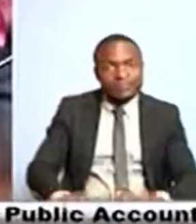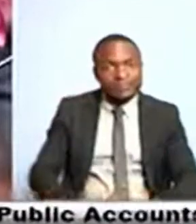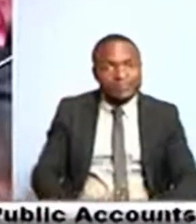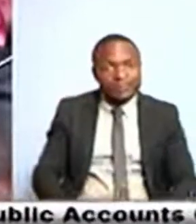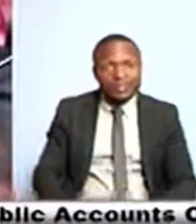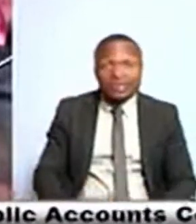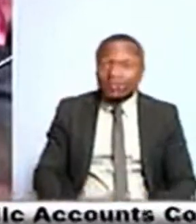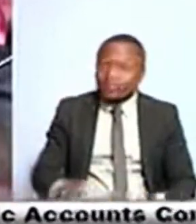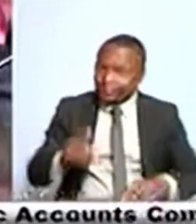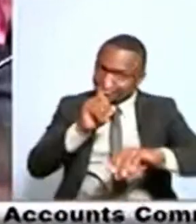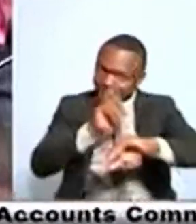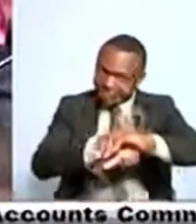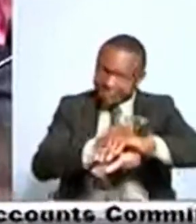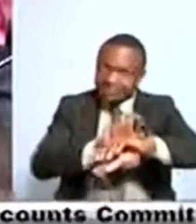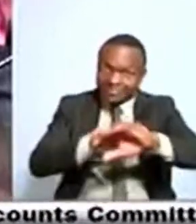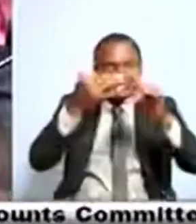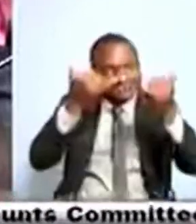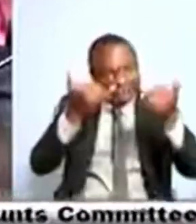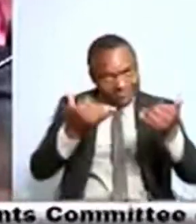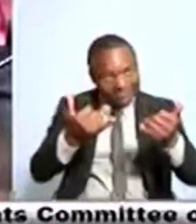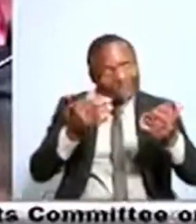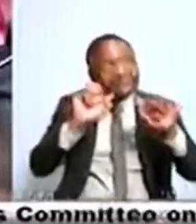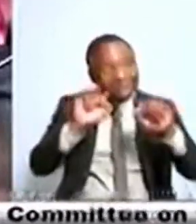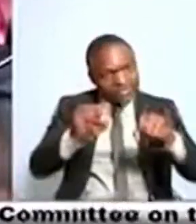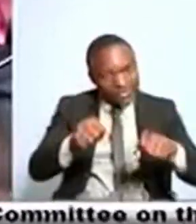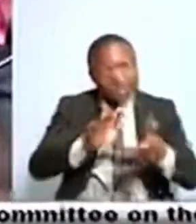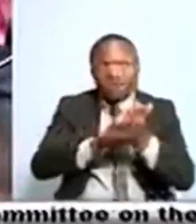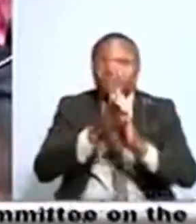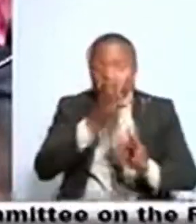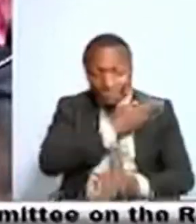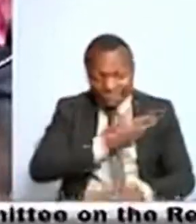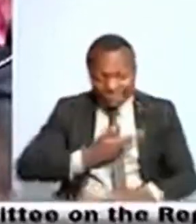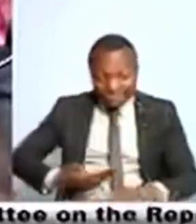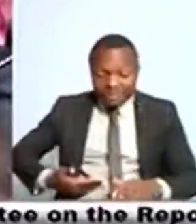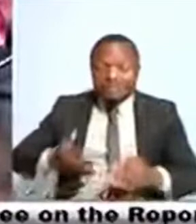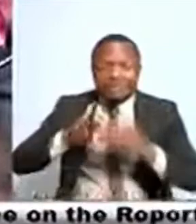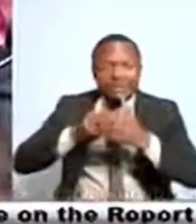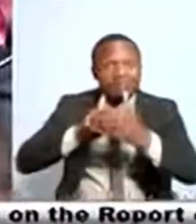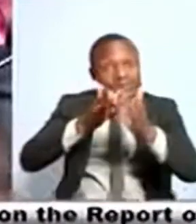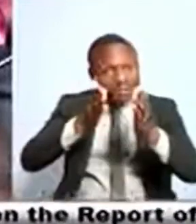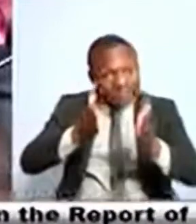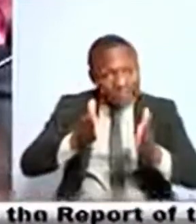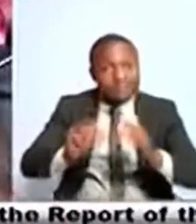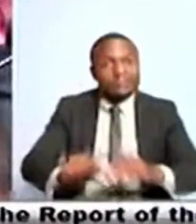It is high time, Madam Speaker, that we became serious as leaders